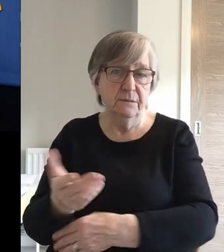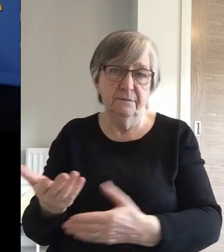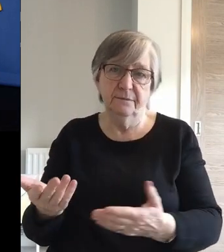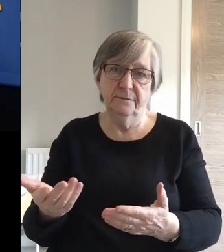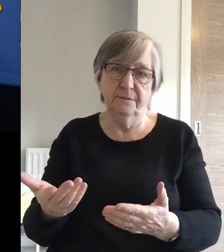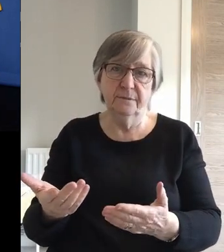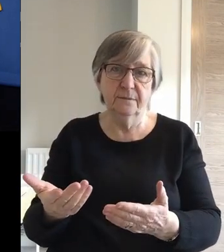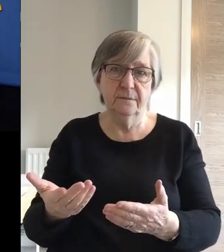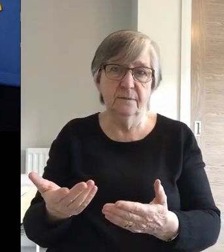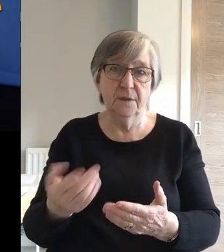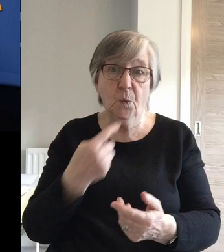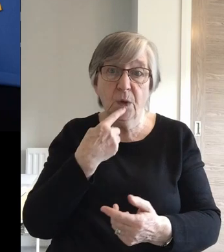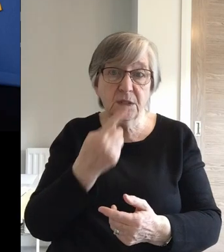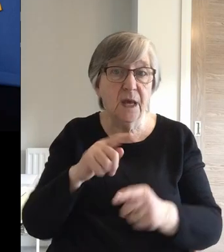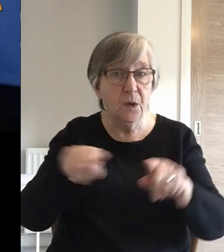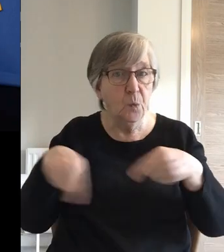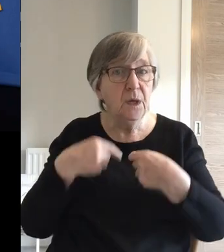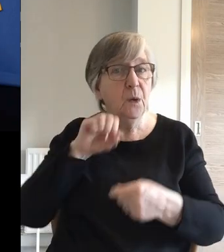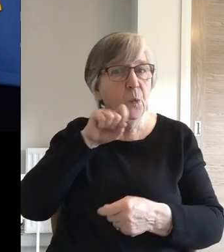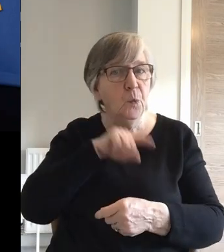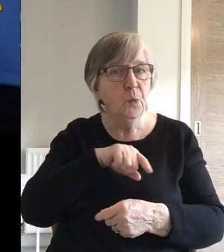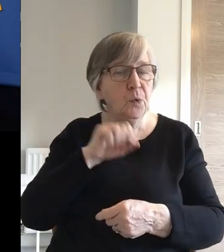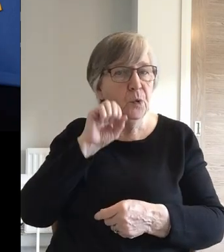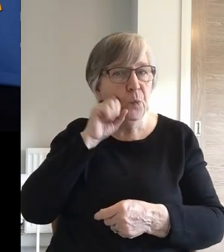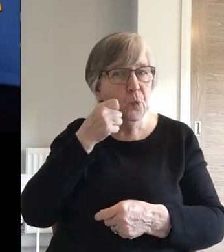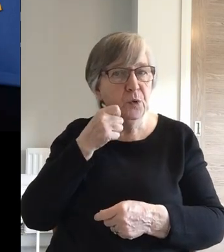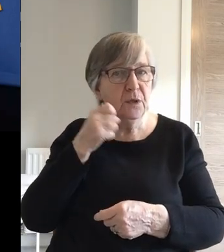You see, we said we would value different things,